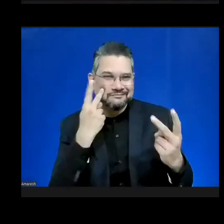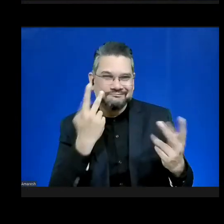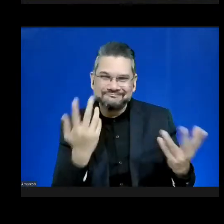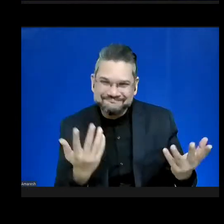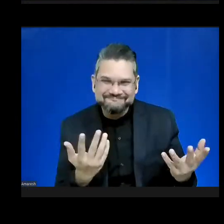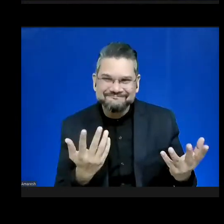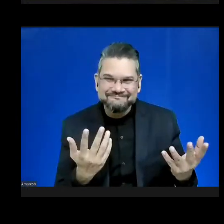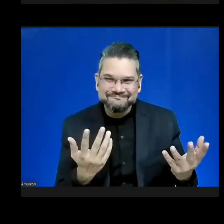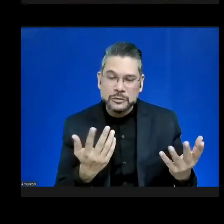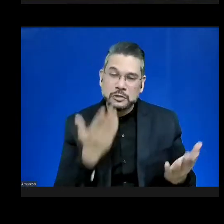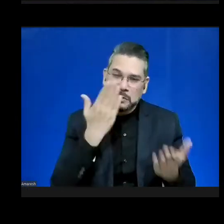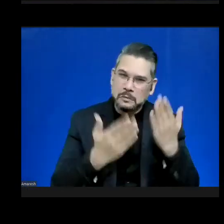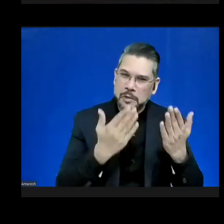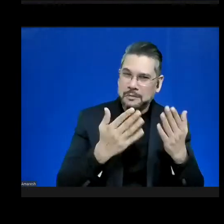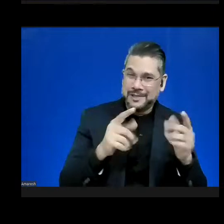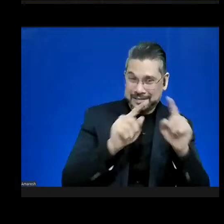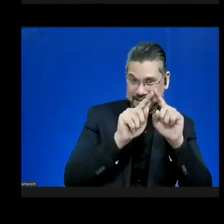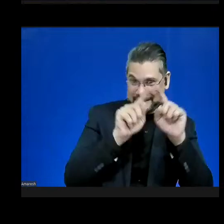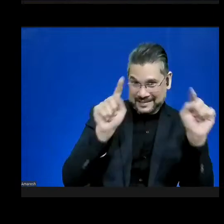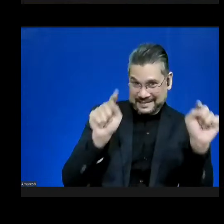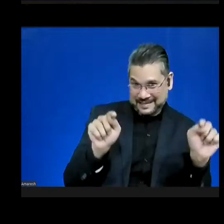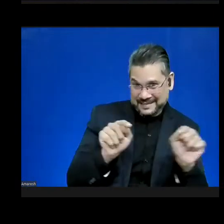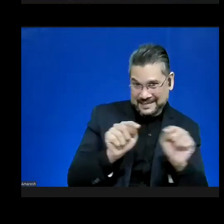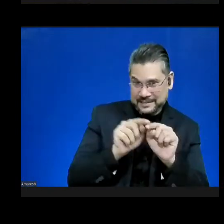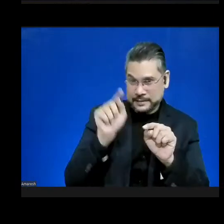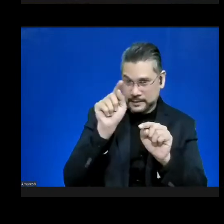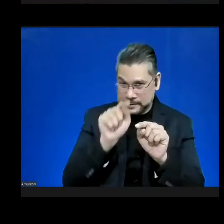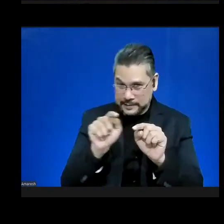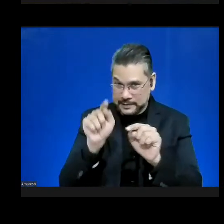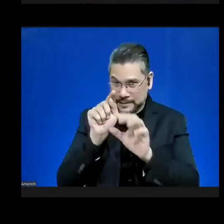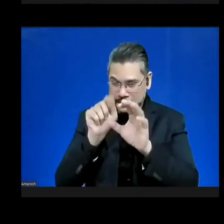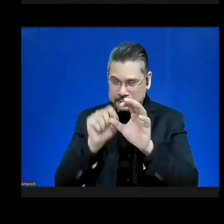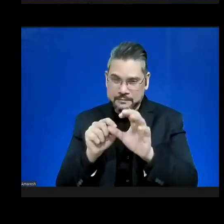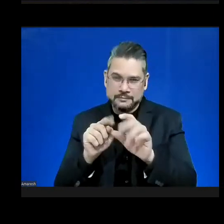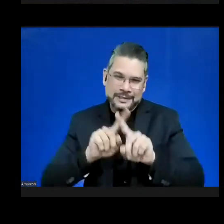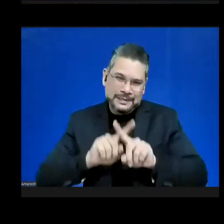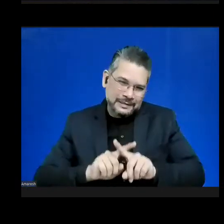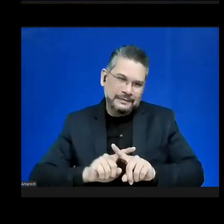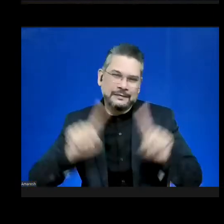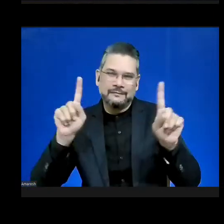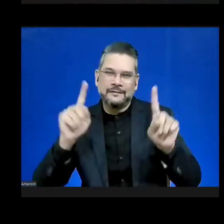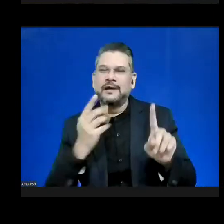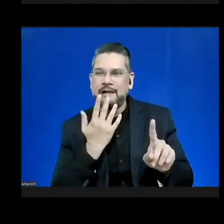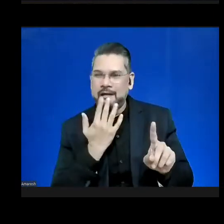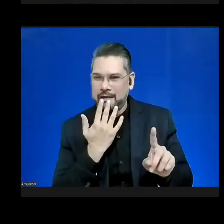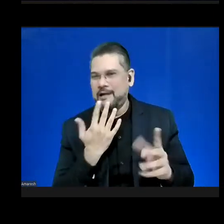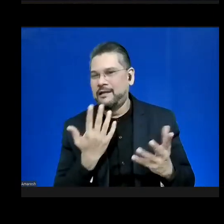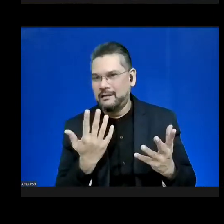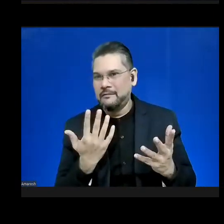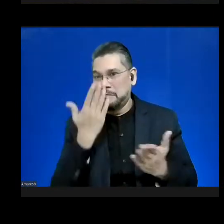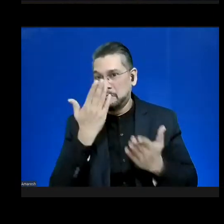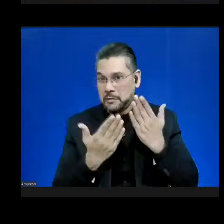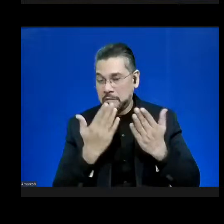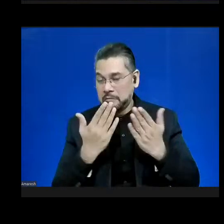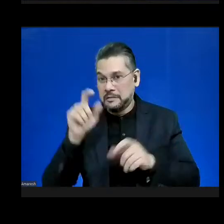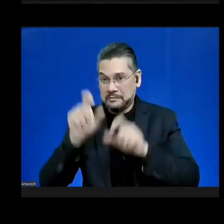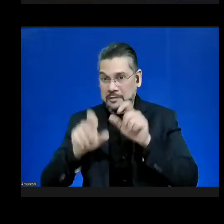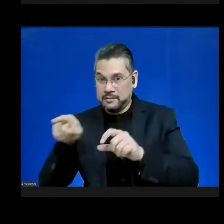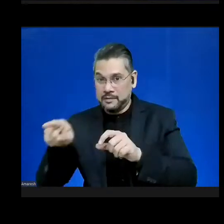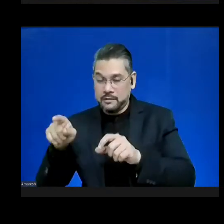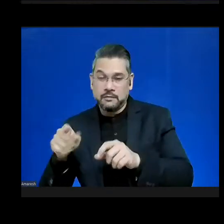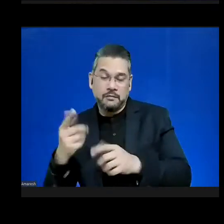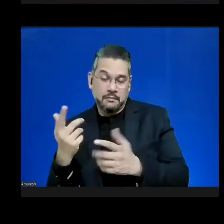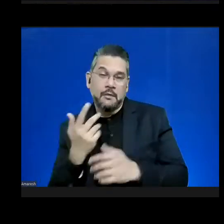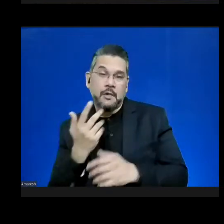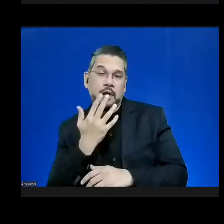make the outline and the symbol in different colors, keeping in mind that persons with different color blindness should